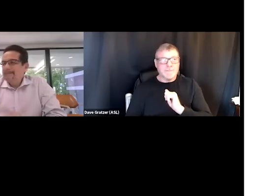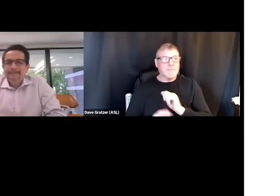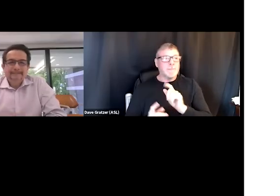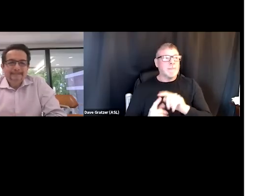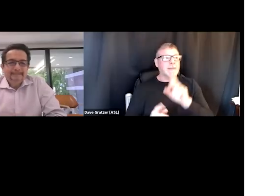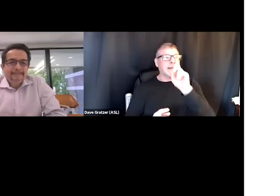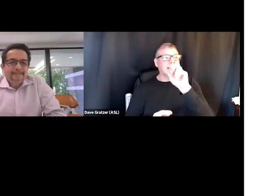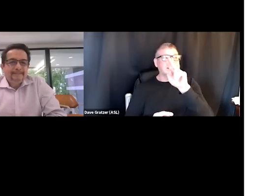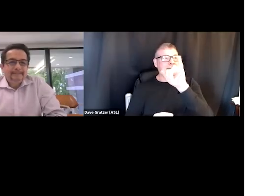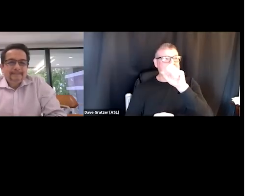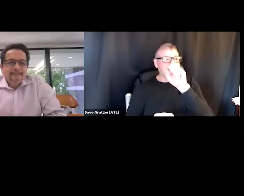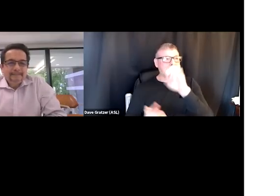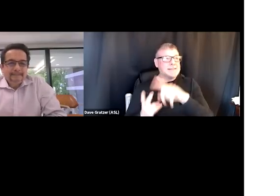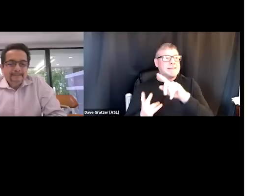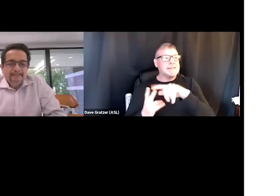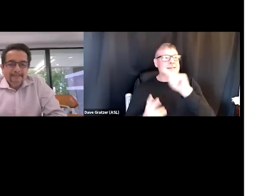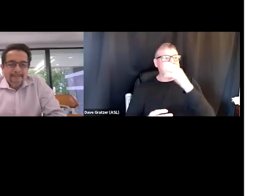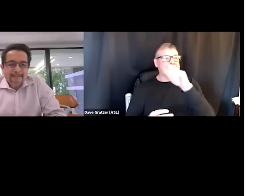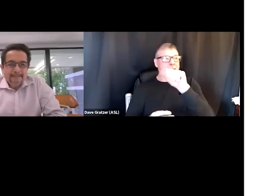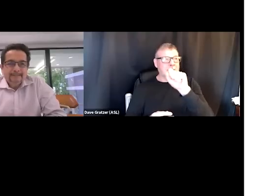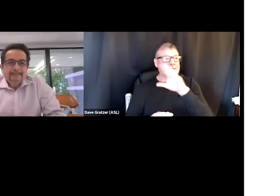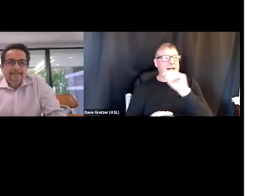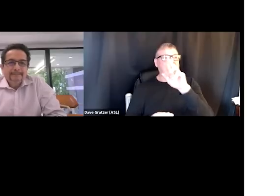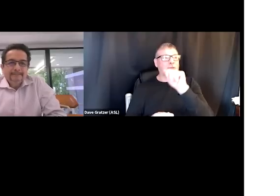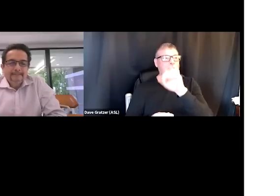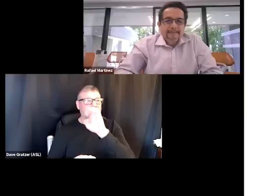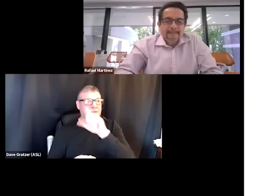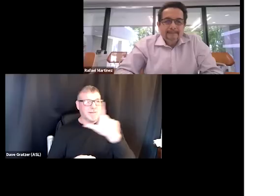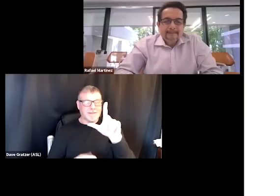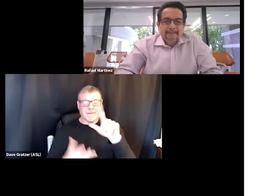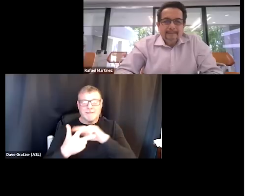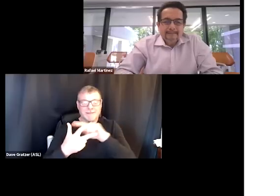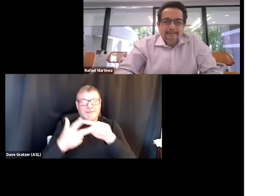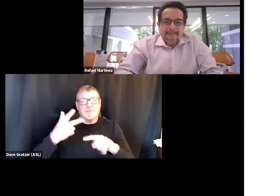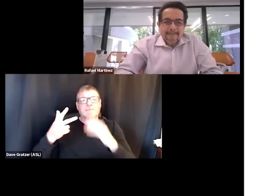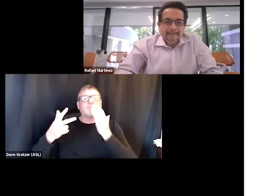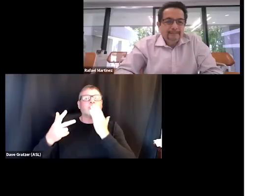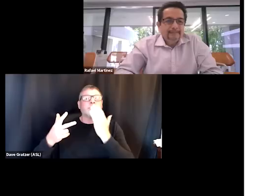Denise Svensson, Thomas Davis, and Rafael Martinez. Thank you all for being here.